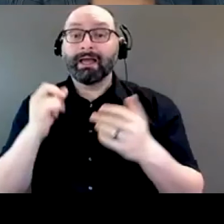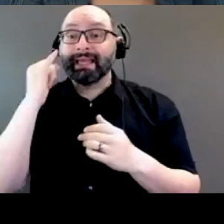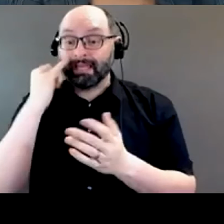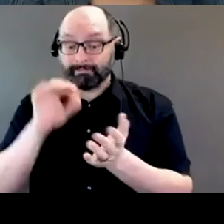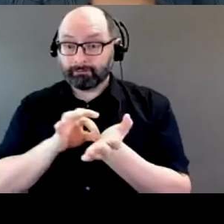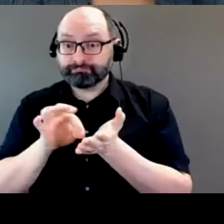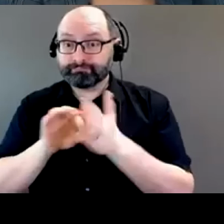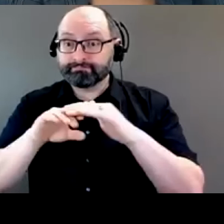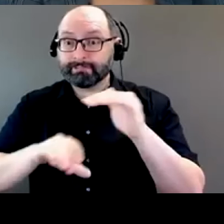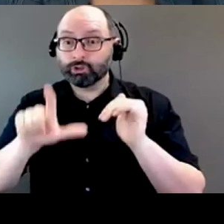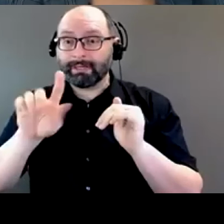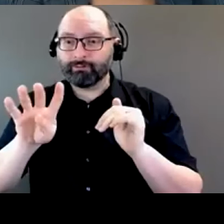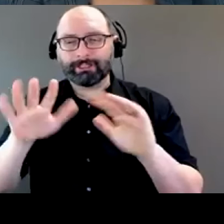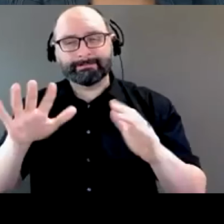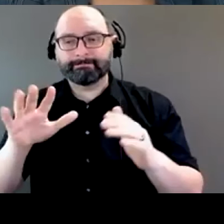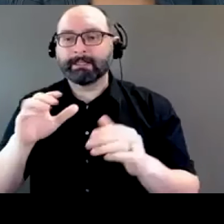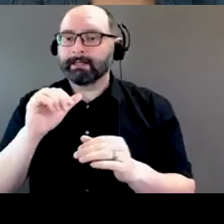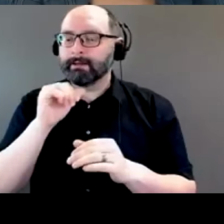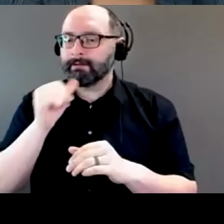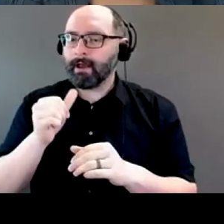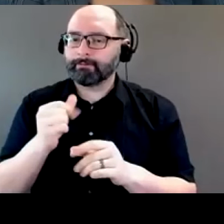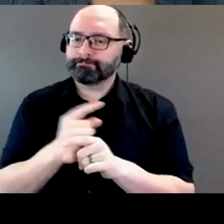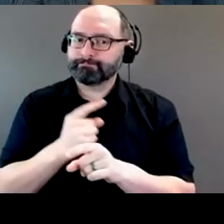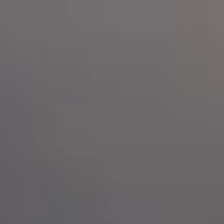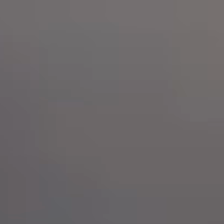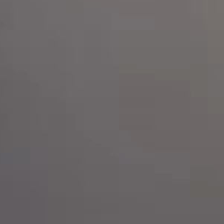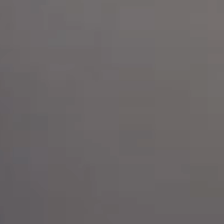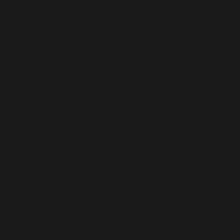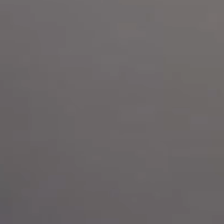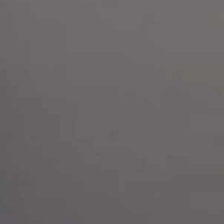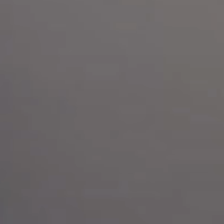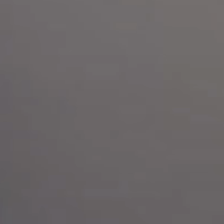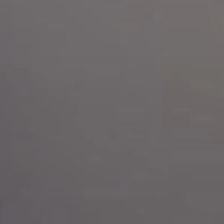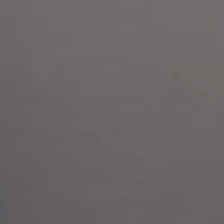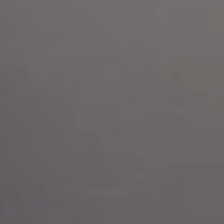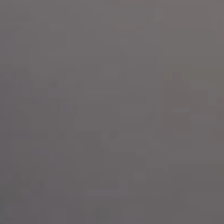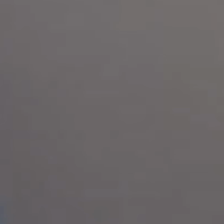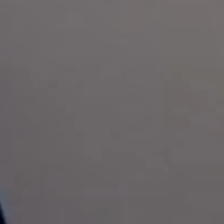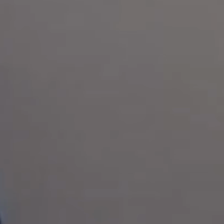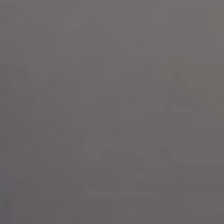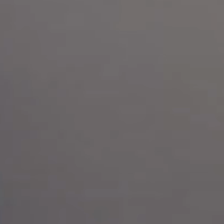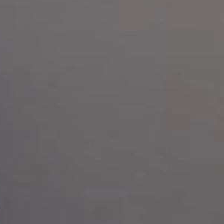abnormal. And then we have the MoCA. So the MoCA test.